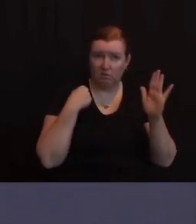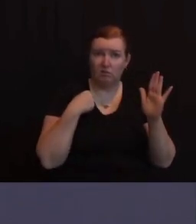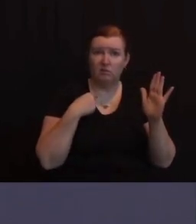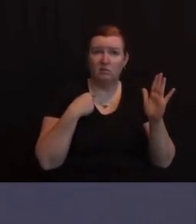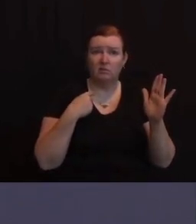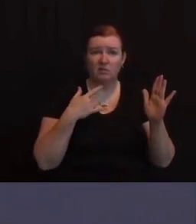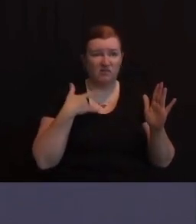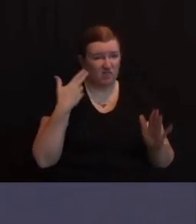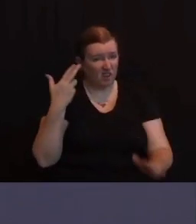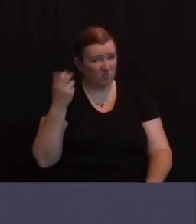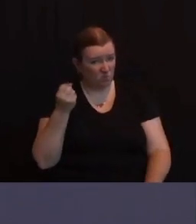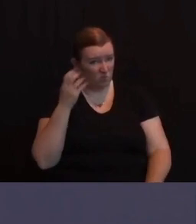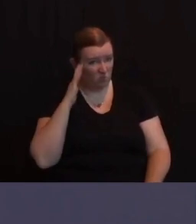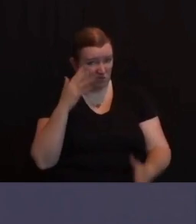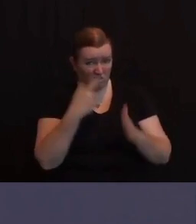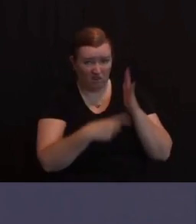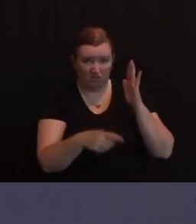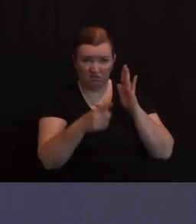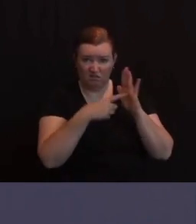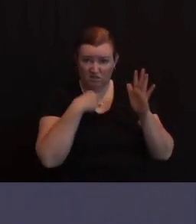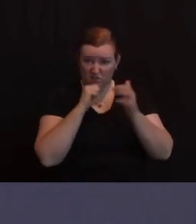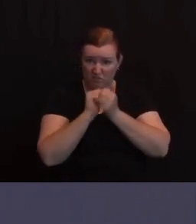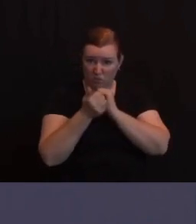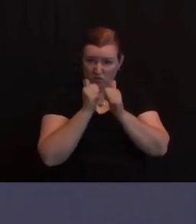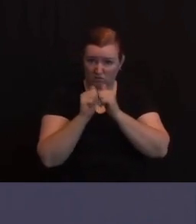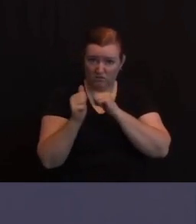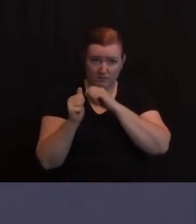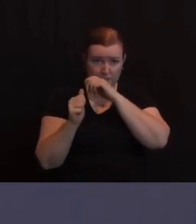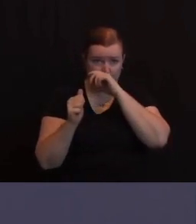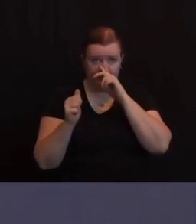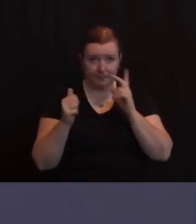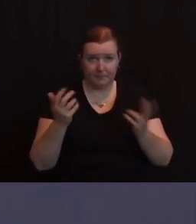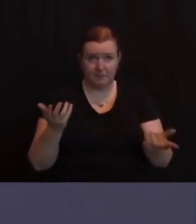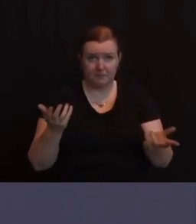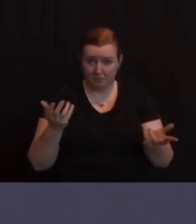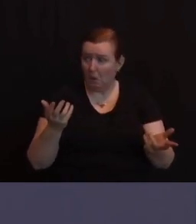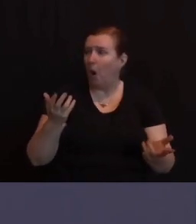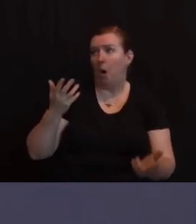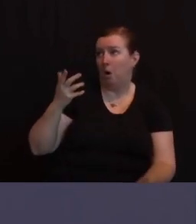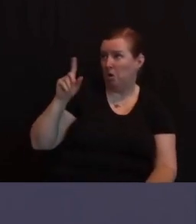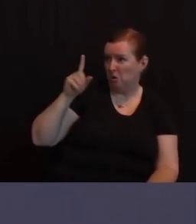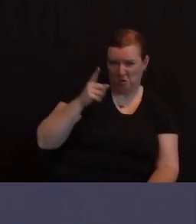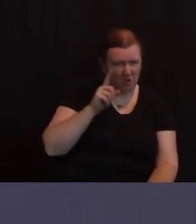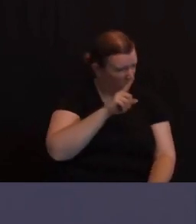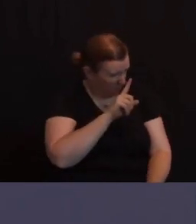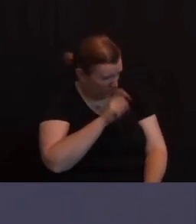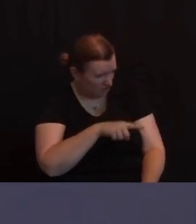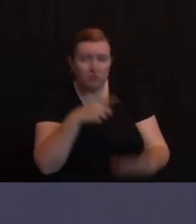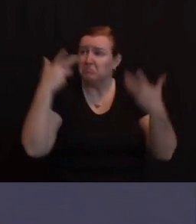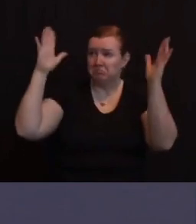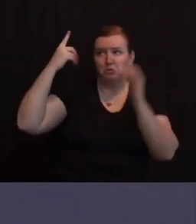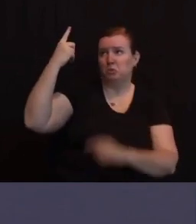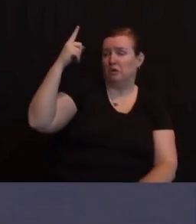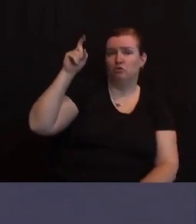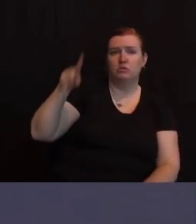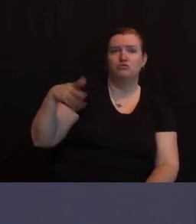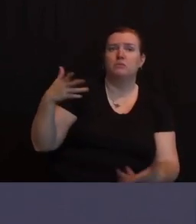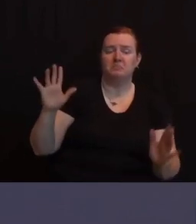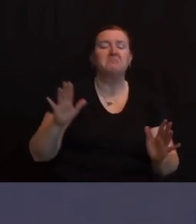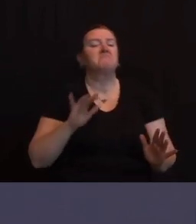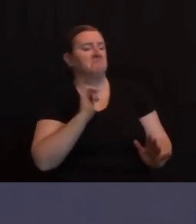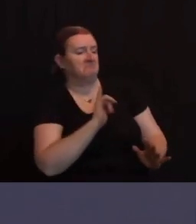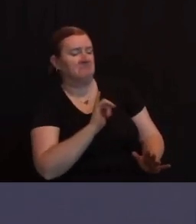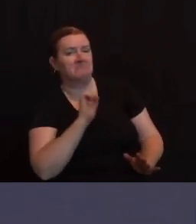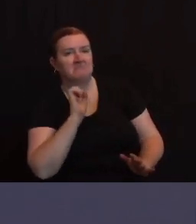fall? Do you see a lot of that happening? Is that it? Yeah, that's all I got for you. As I